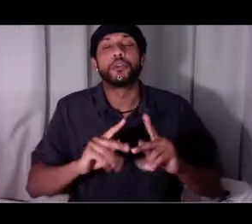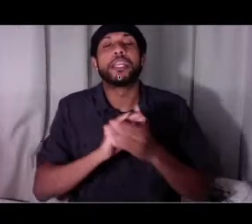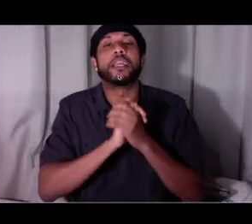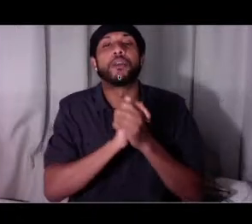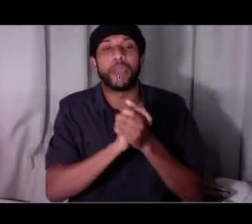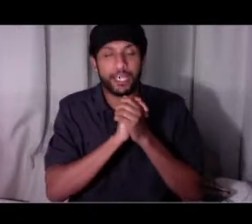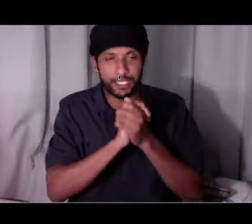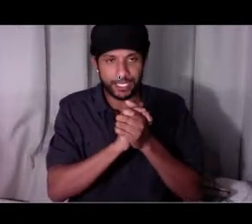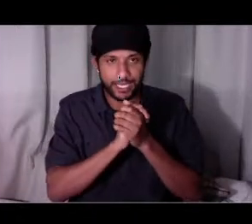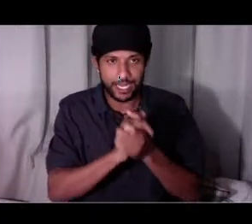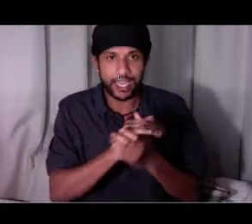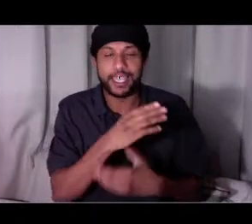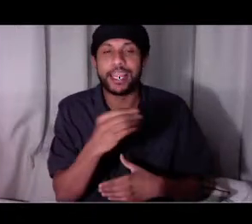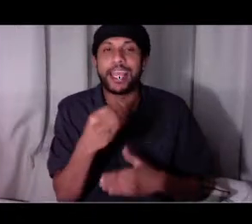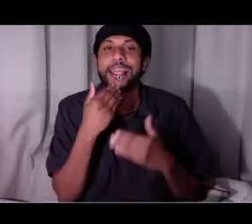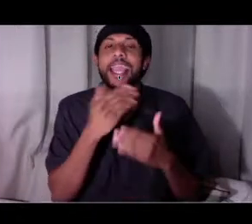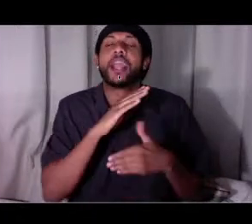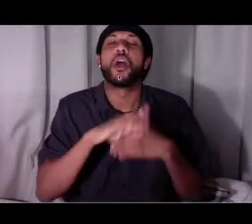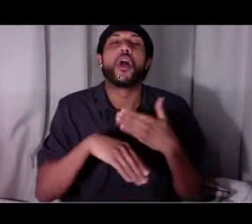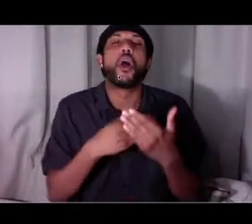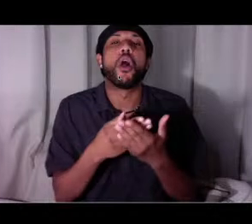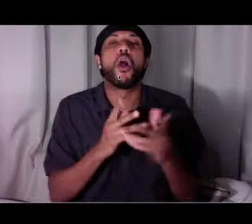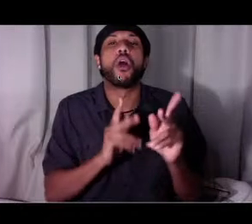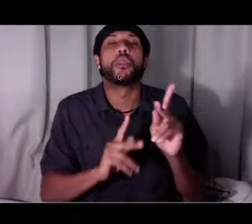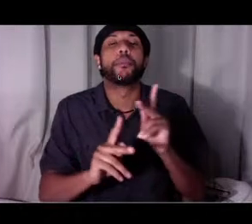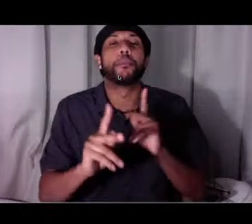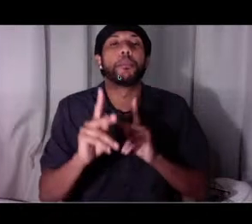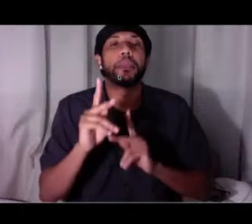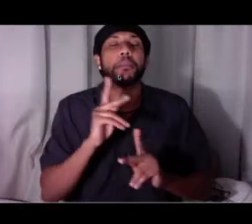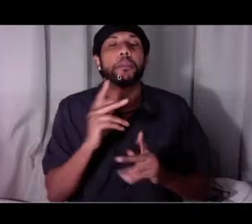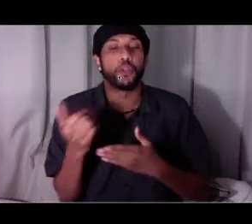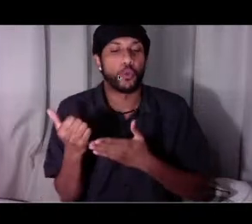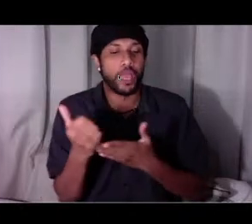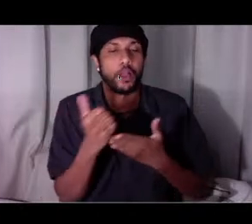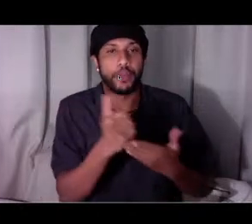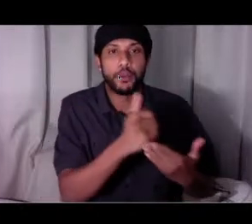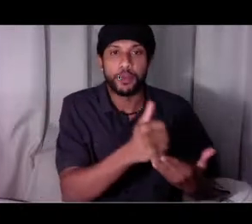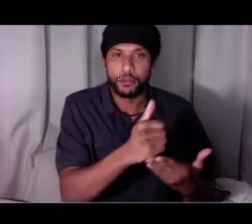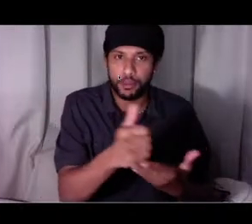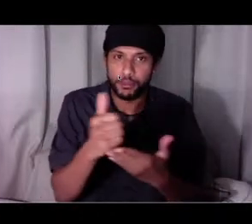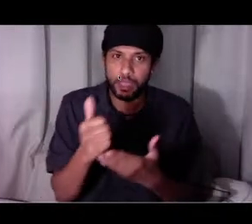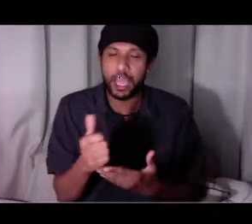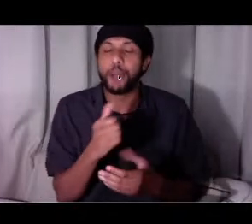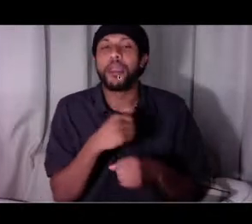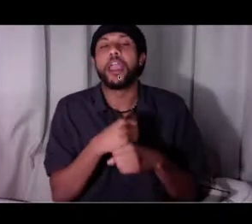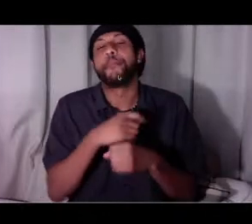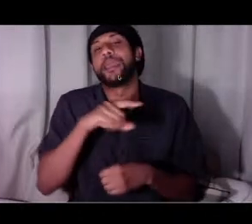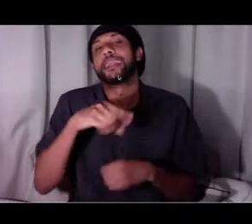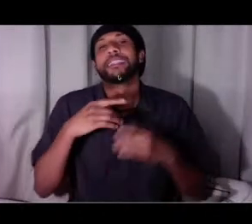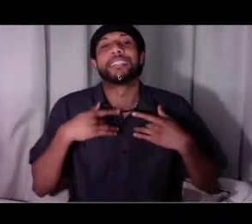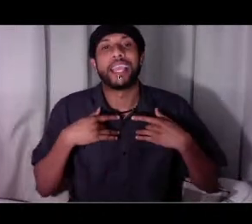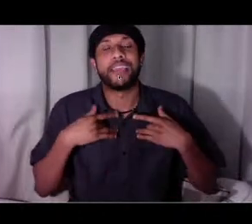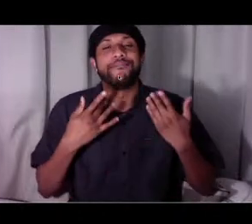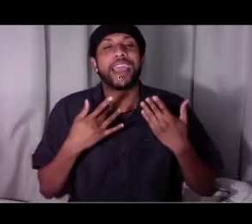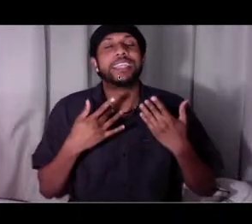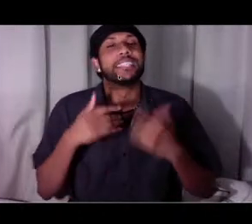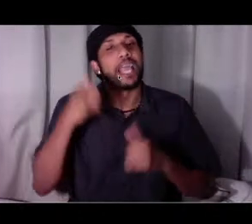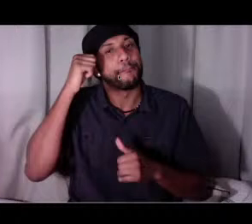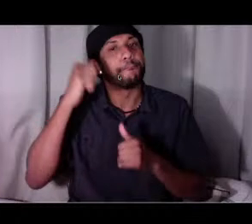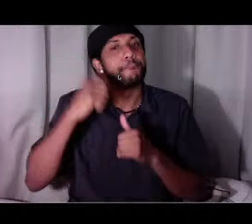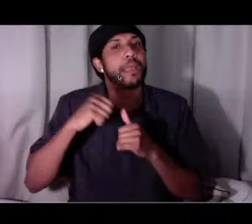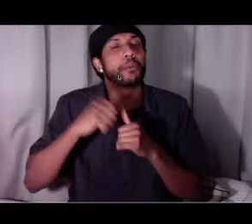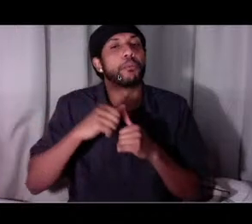and thank all those who have their hand in this and will make this event a memorable event